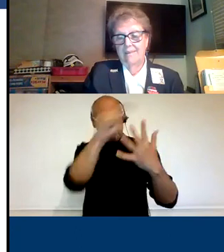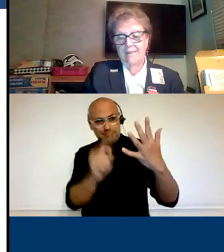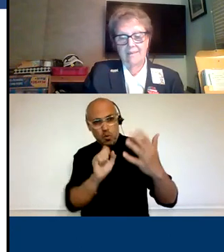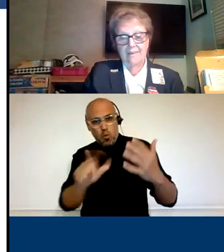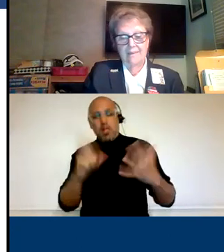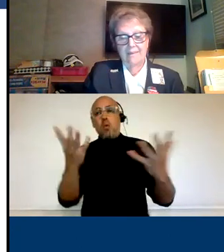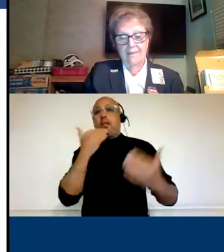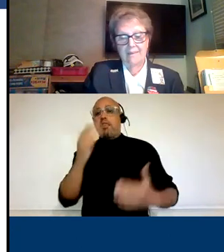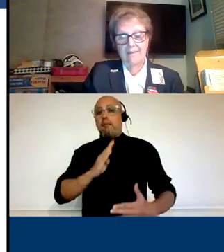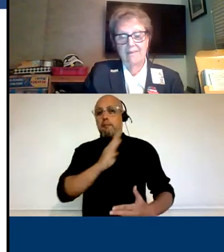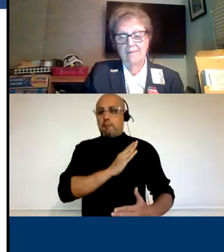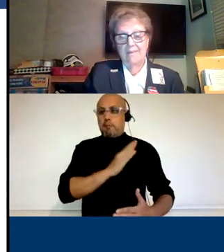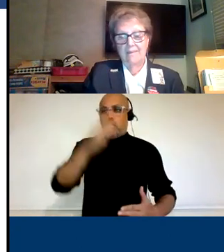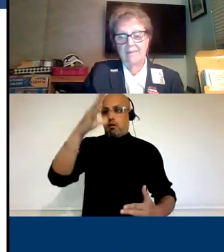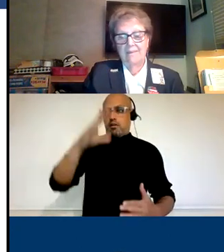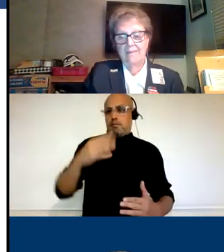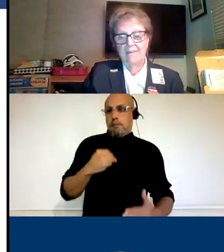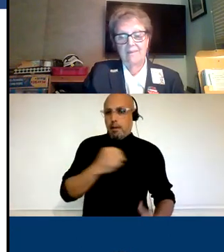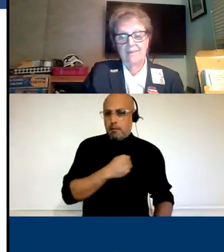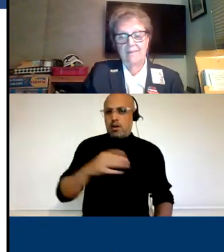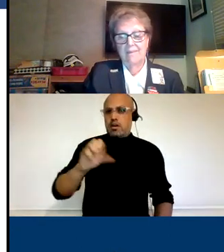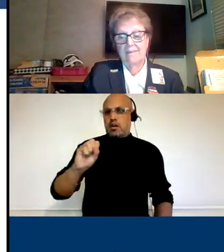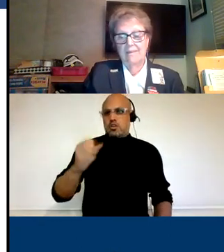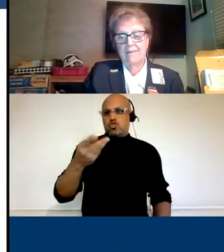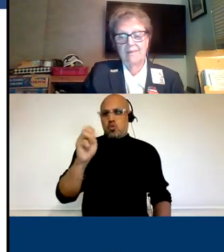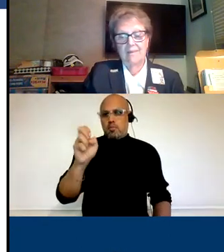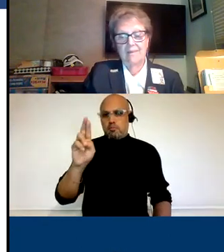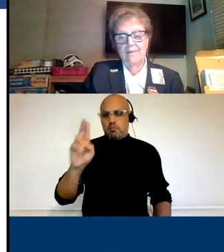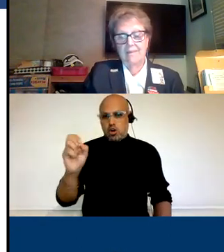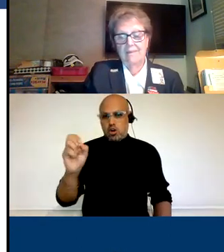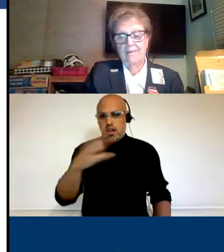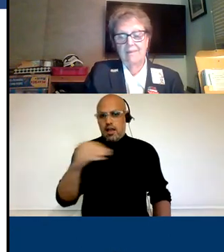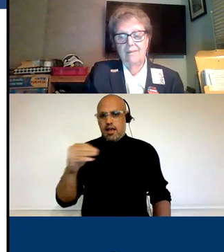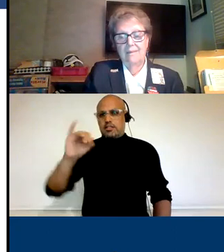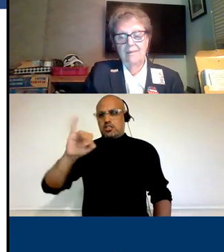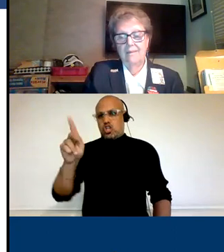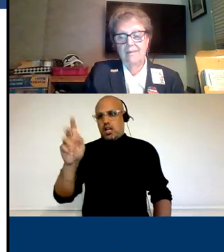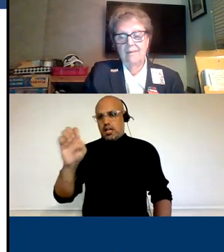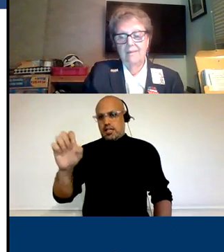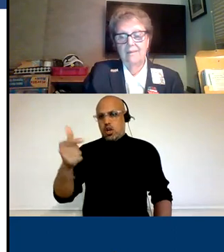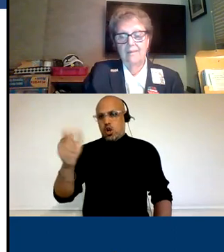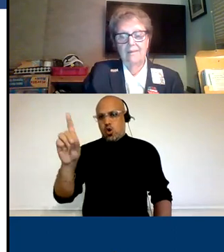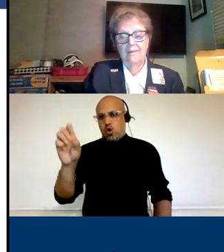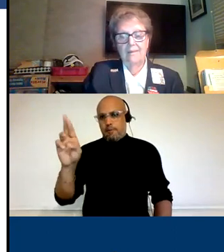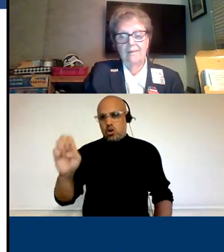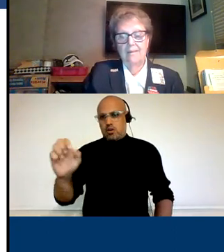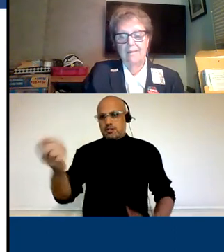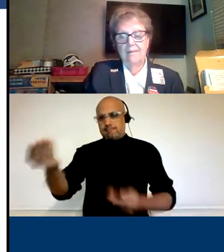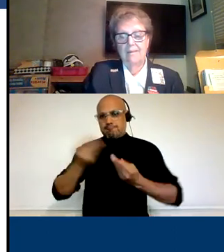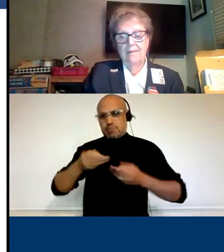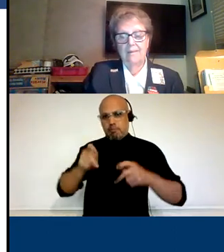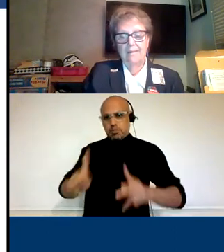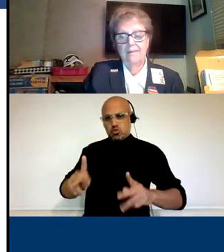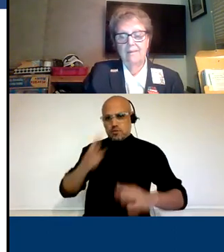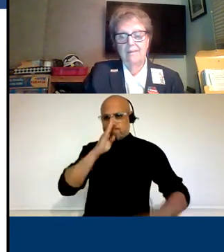Member Schmerelson and Vice Board President Jackie Goldberg to give us this opportunity to